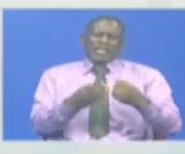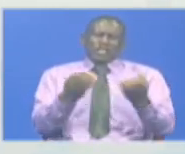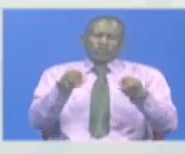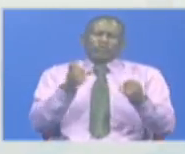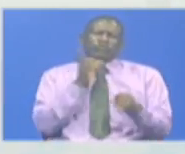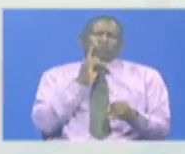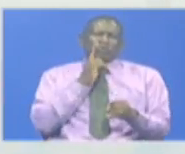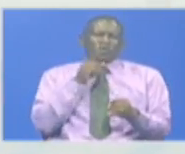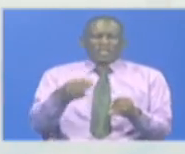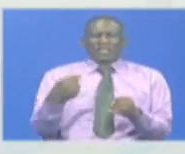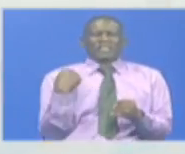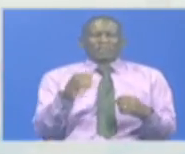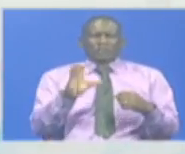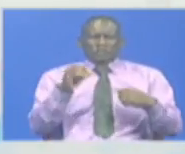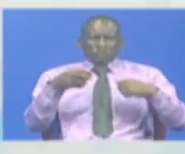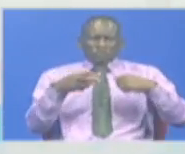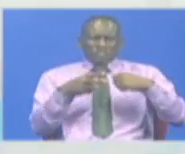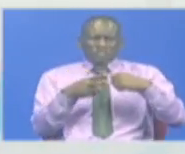that number is